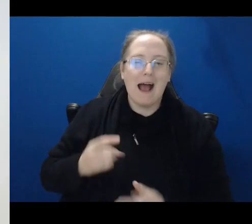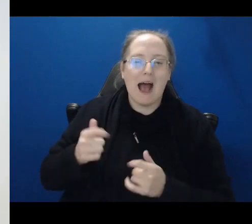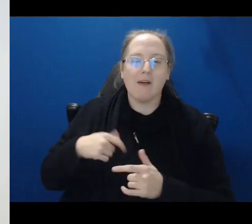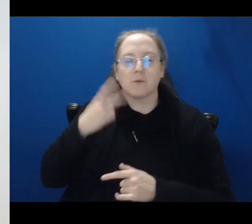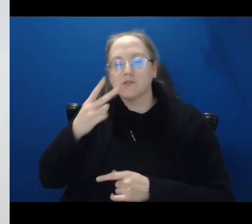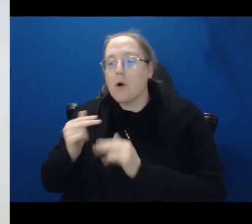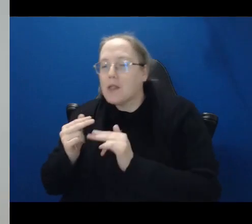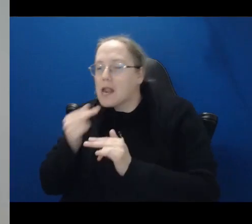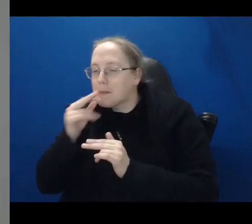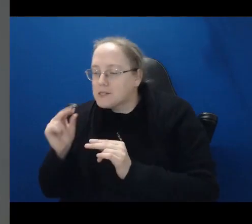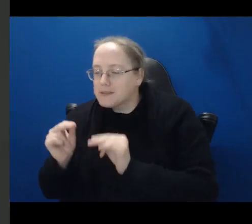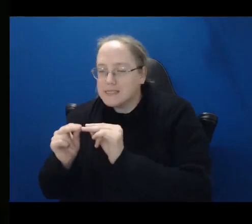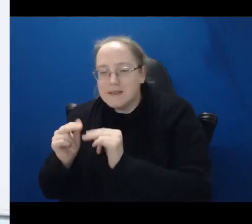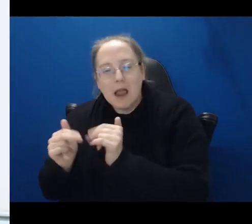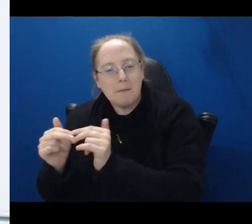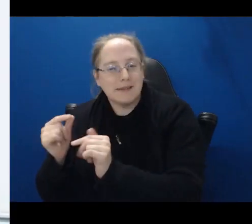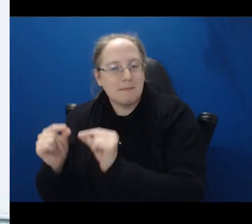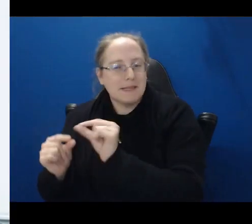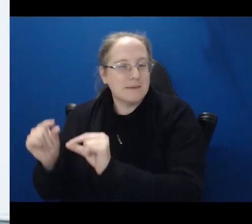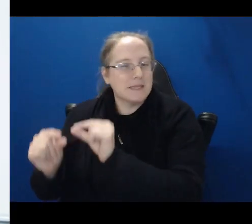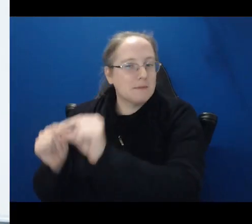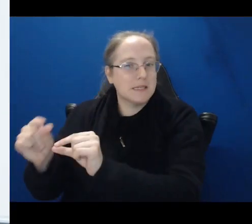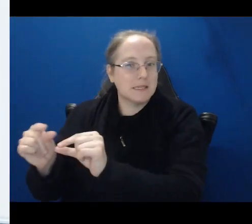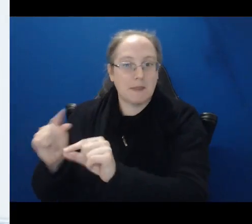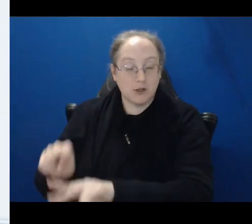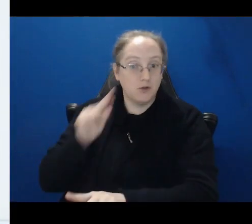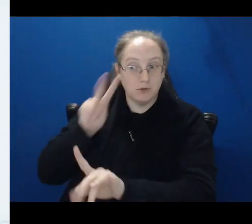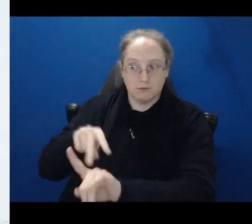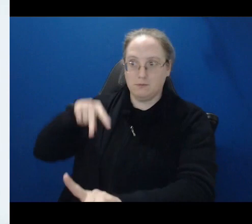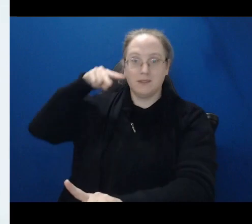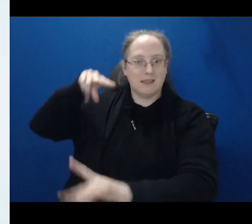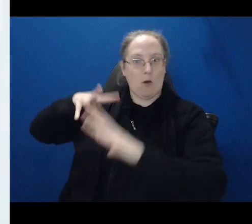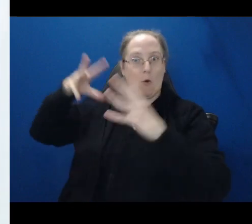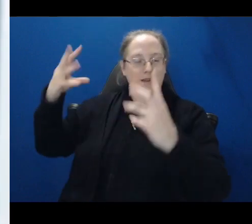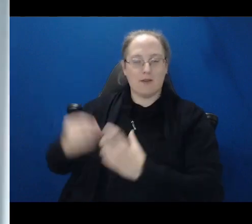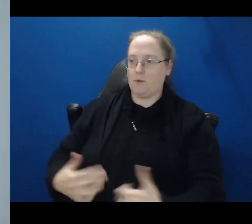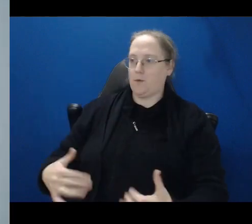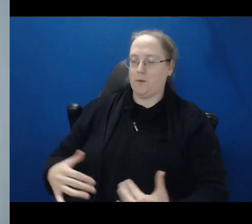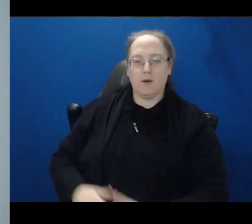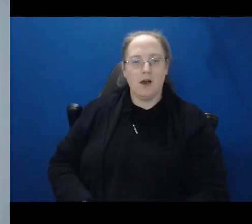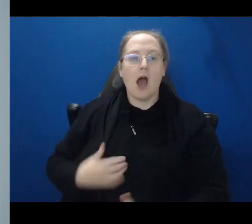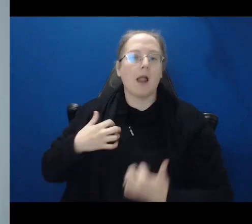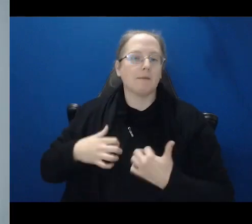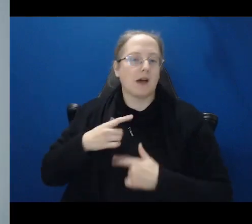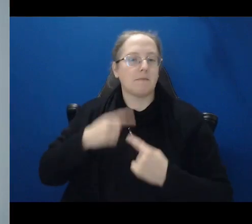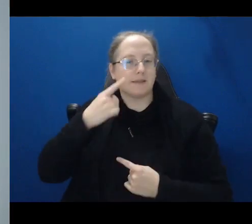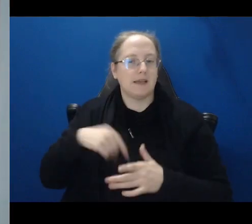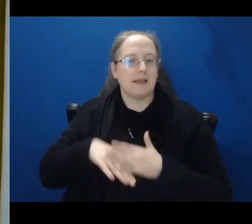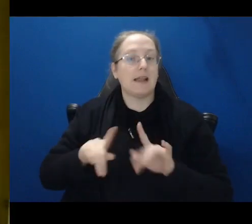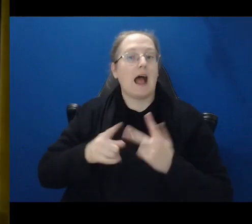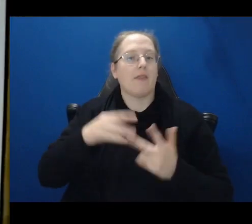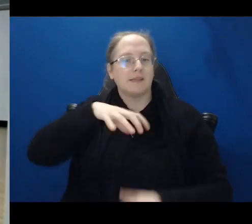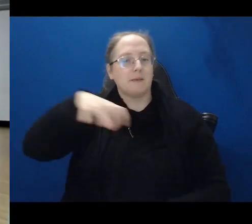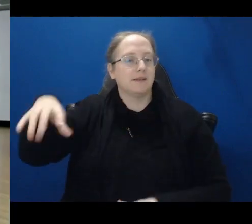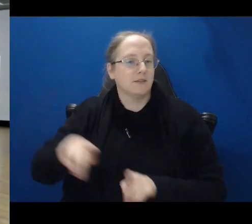great. And I'm look forward to seeing it in other spaces too. Yeah, I'm quite excited about that too,